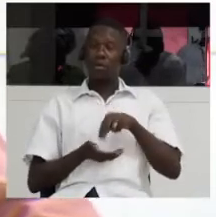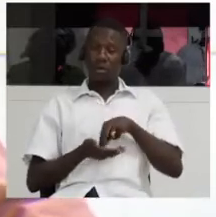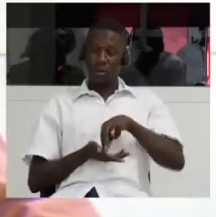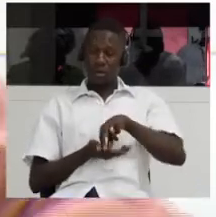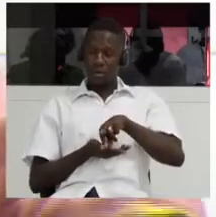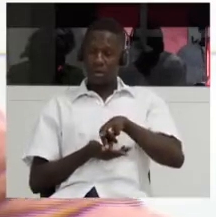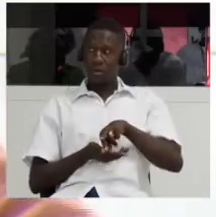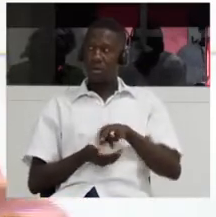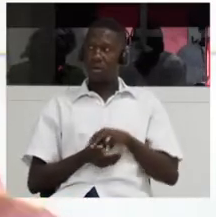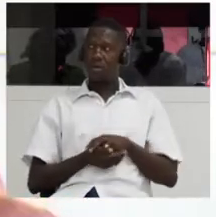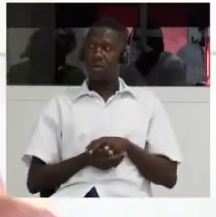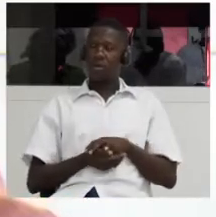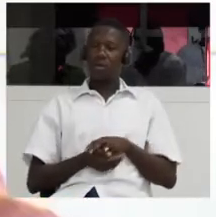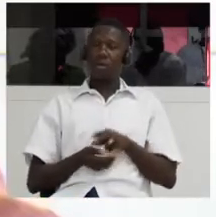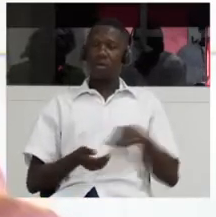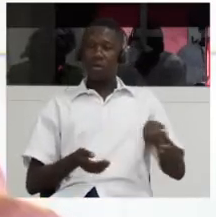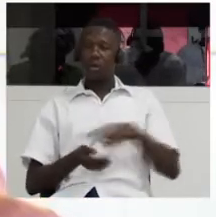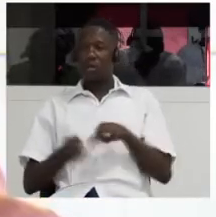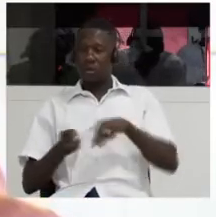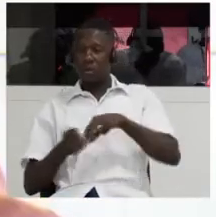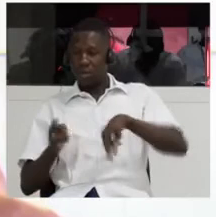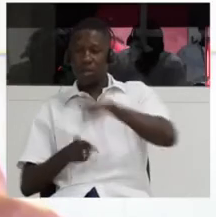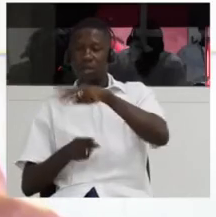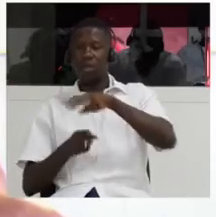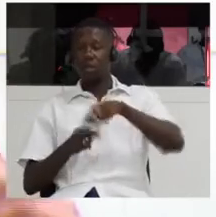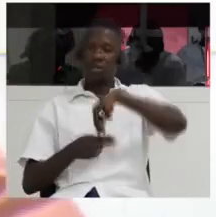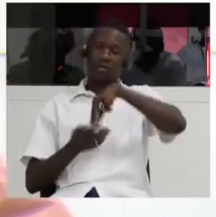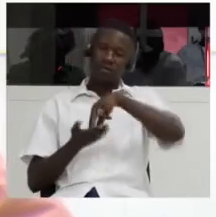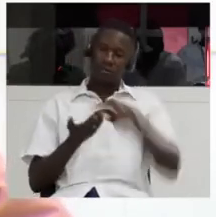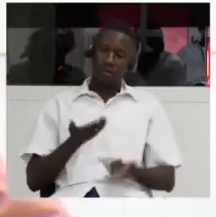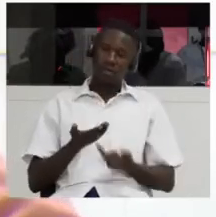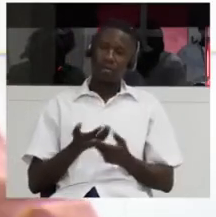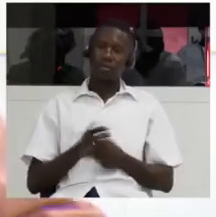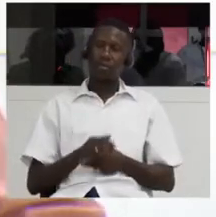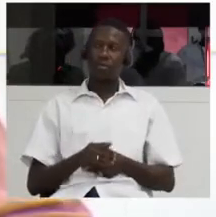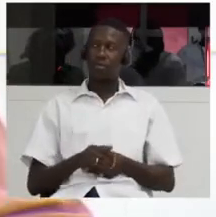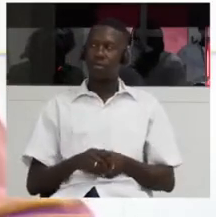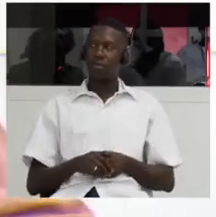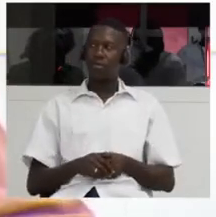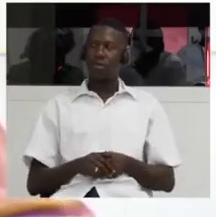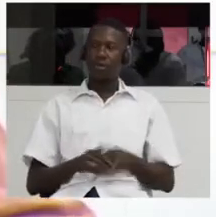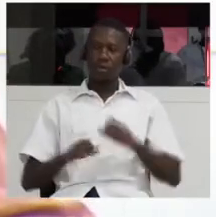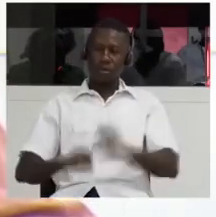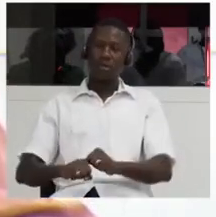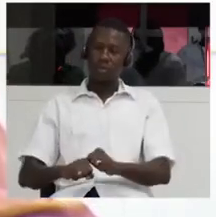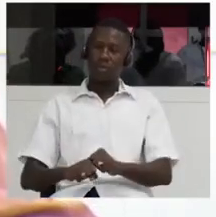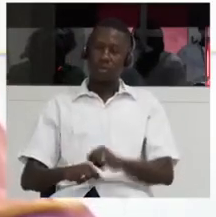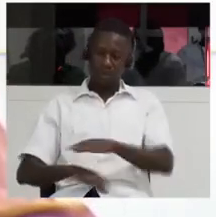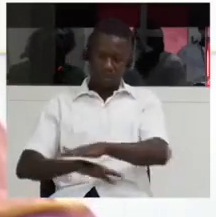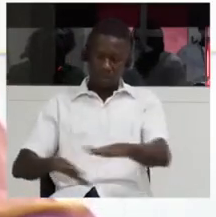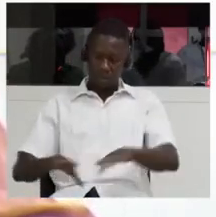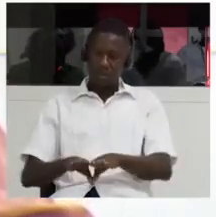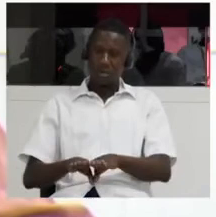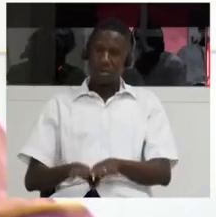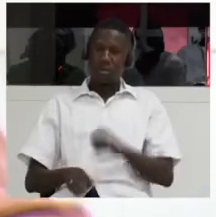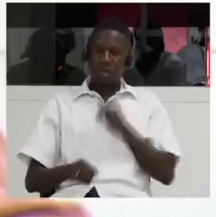the leg of this soldier and fell down. So he was kept on the ground. Then he was the one who told us that